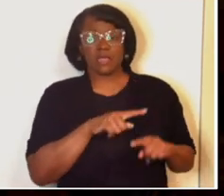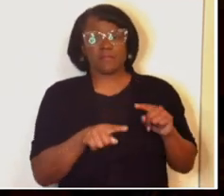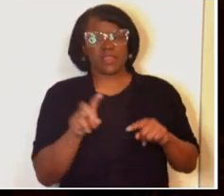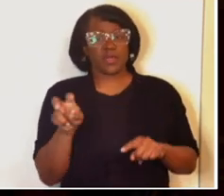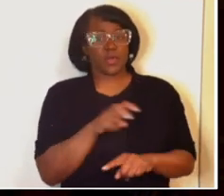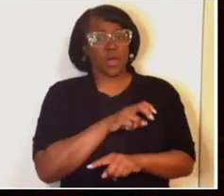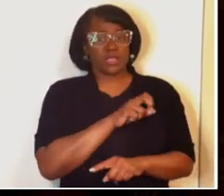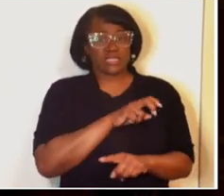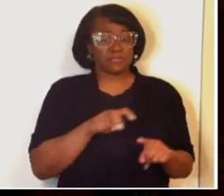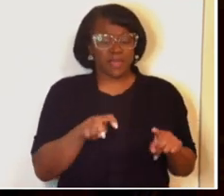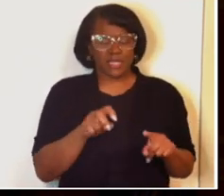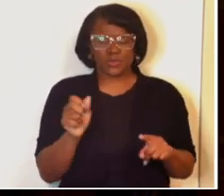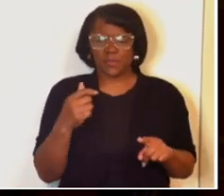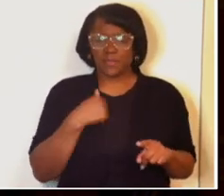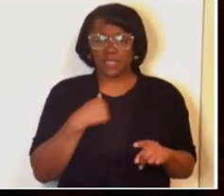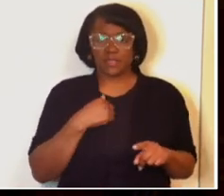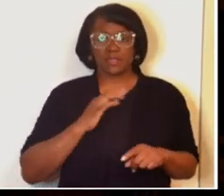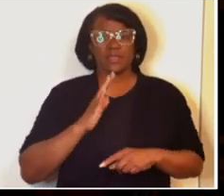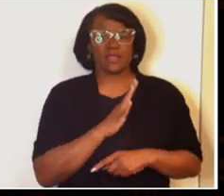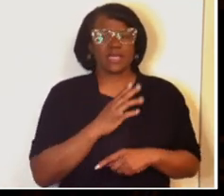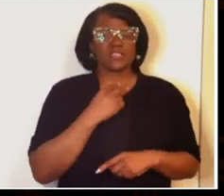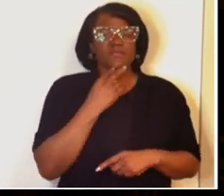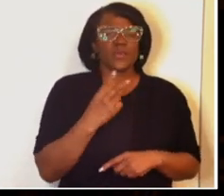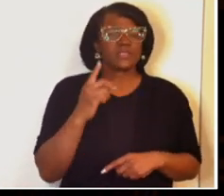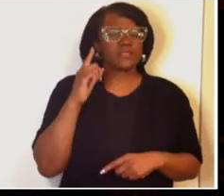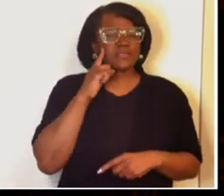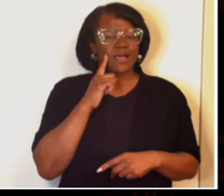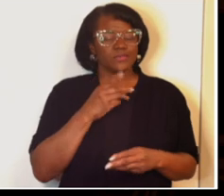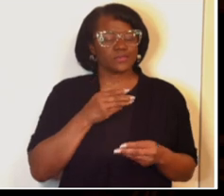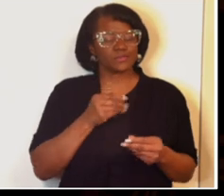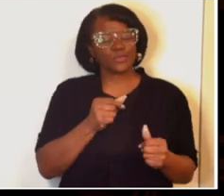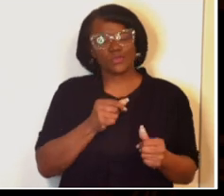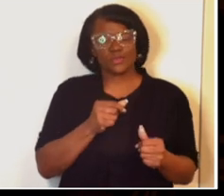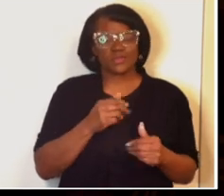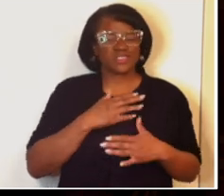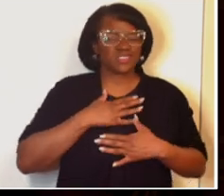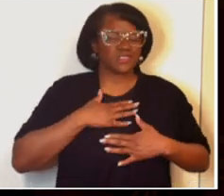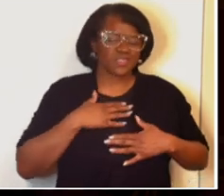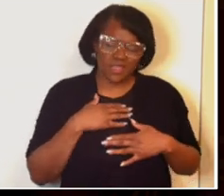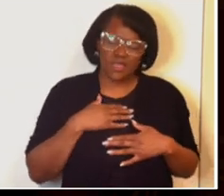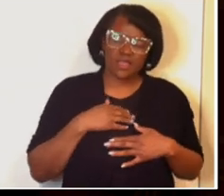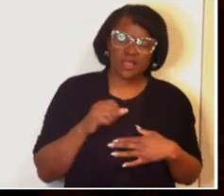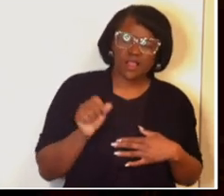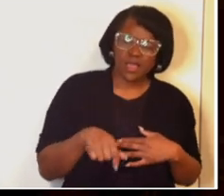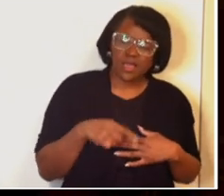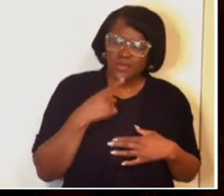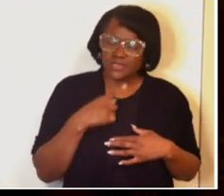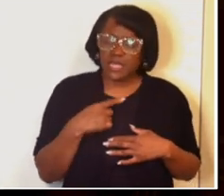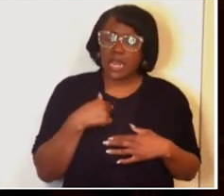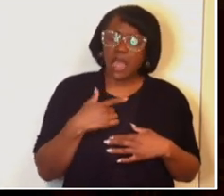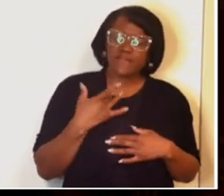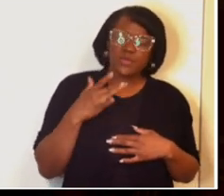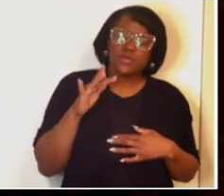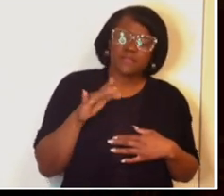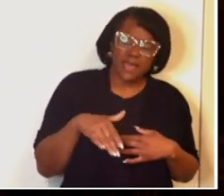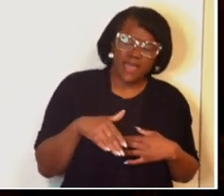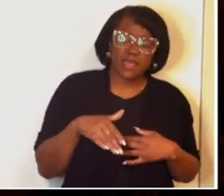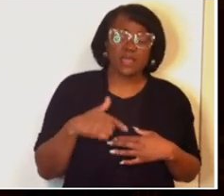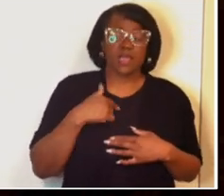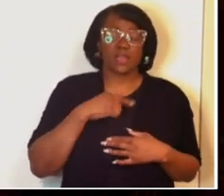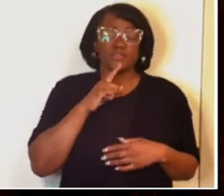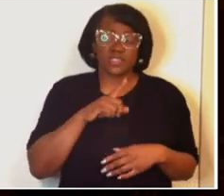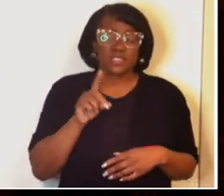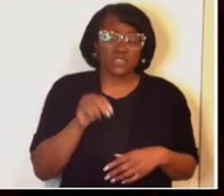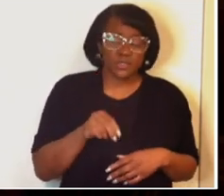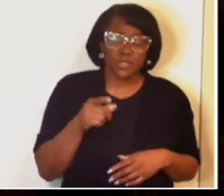voice had turned to syrup. Yeah, Cosmo, like I was saying, I feel real bad, I really do, because you and I have a lot of